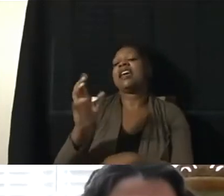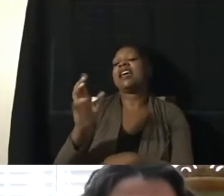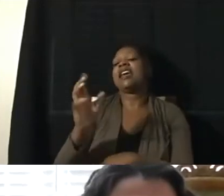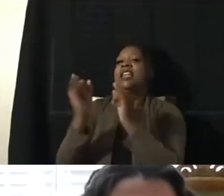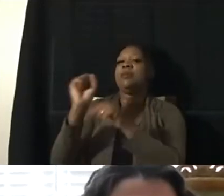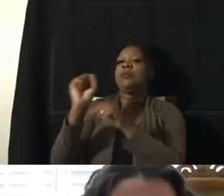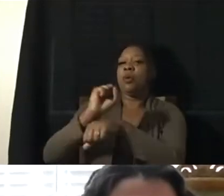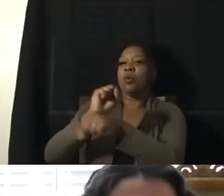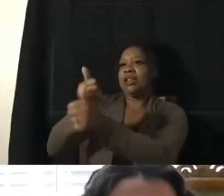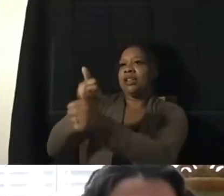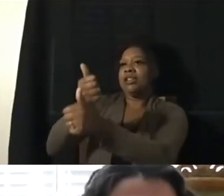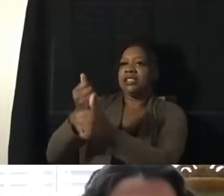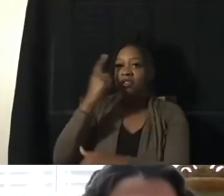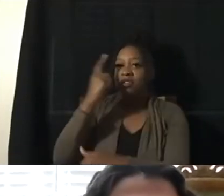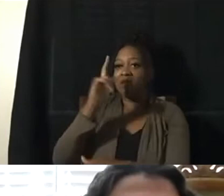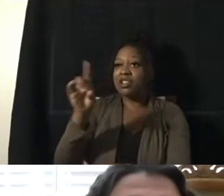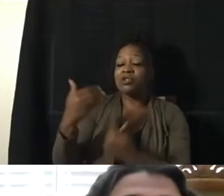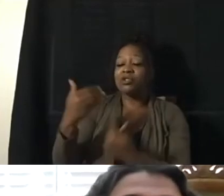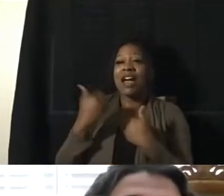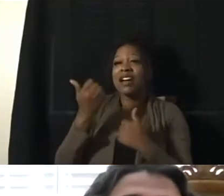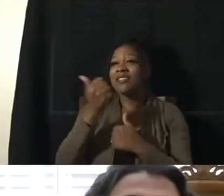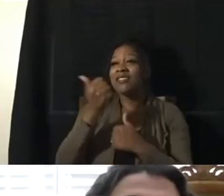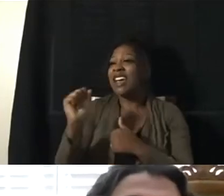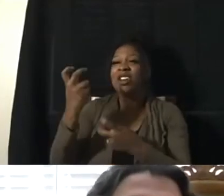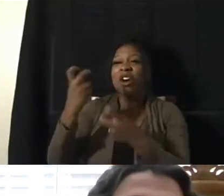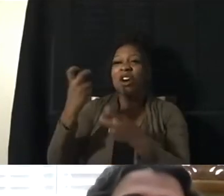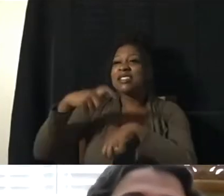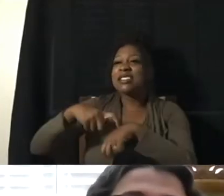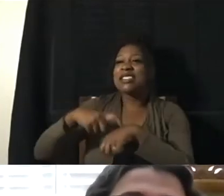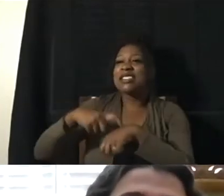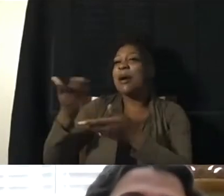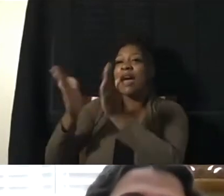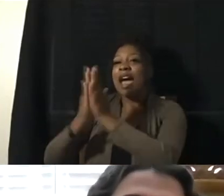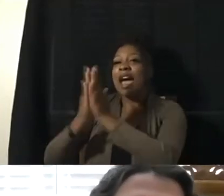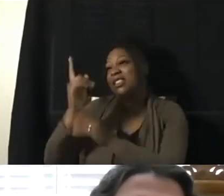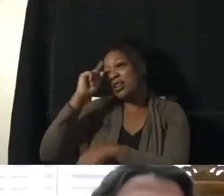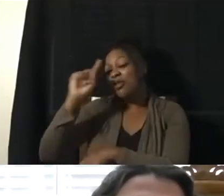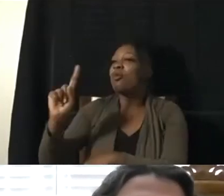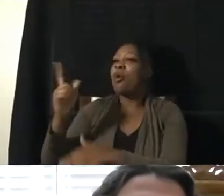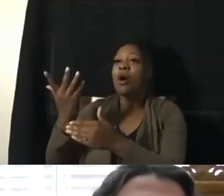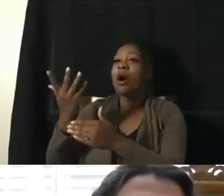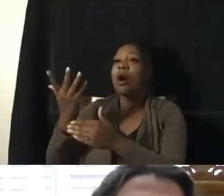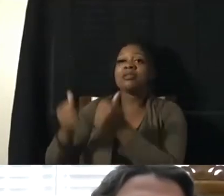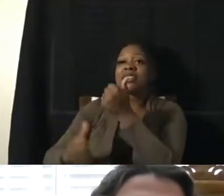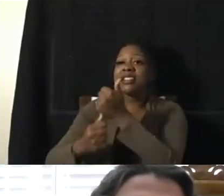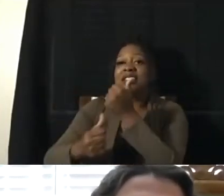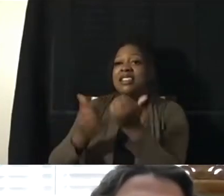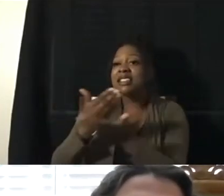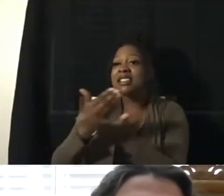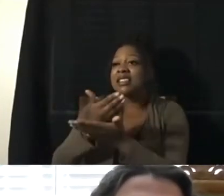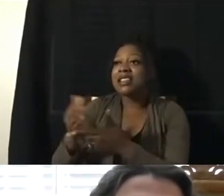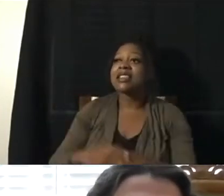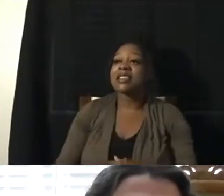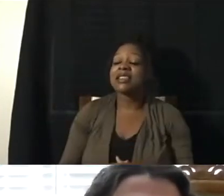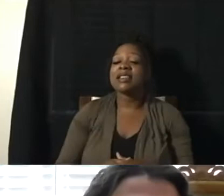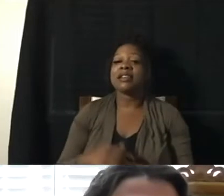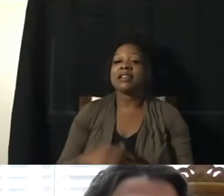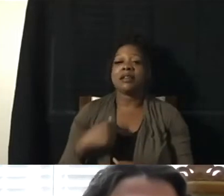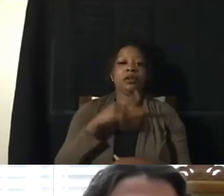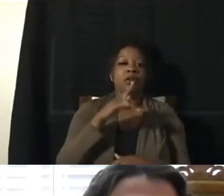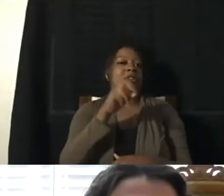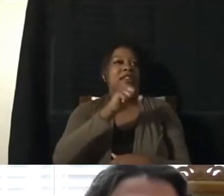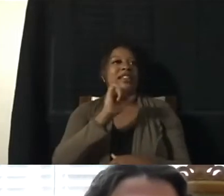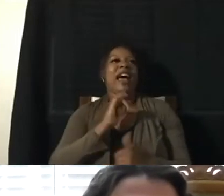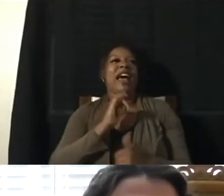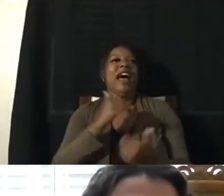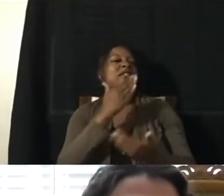difficulties with requesting accommodations? You know, you always have difficulties in the sense of feeling like you don't want